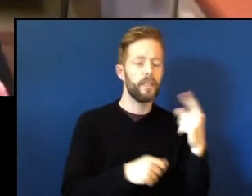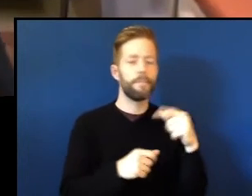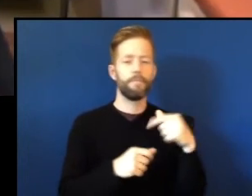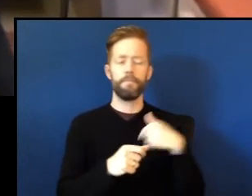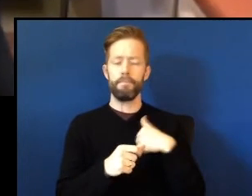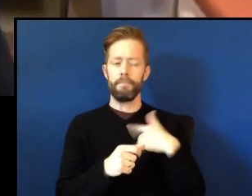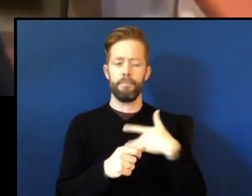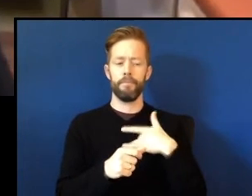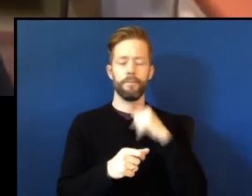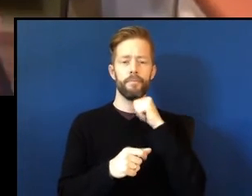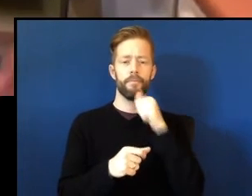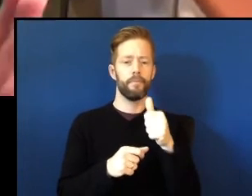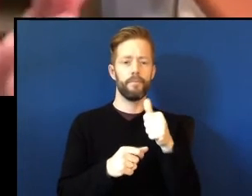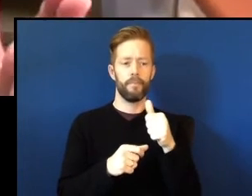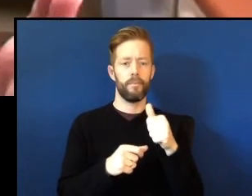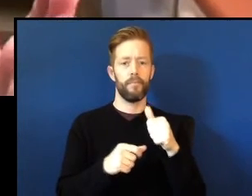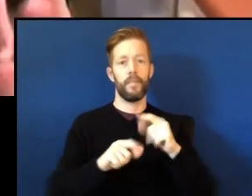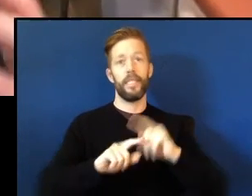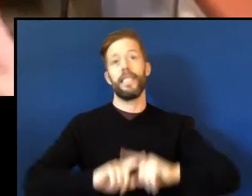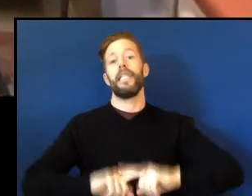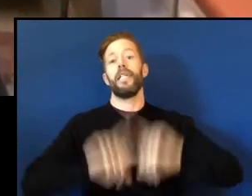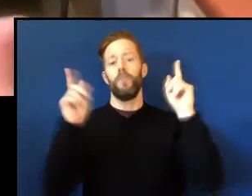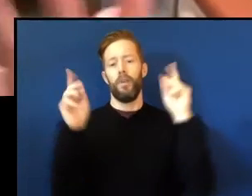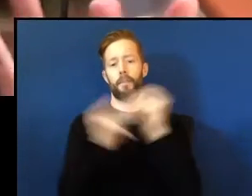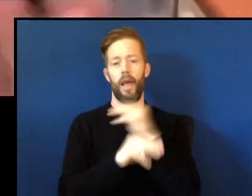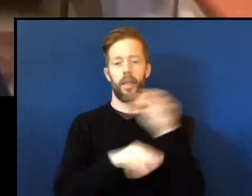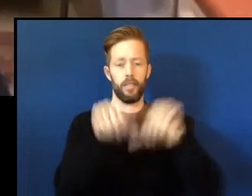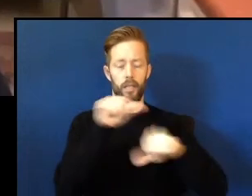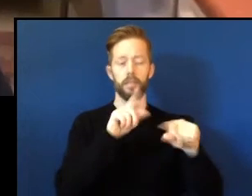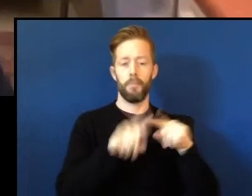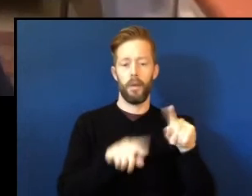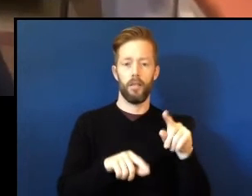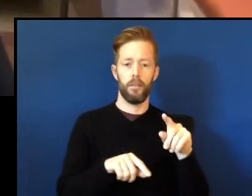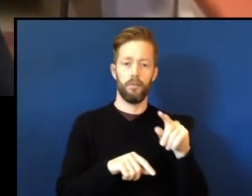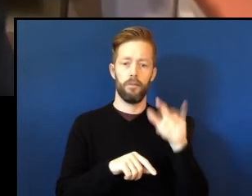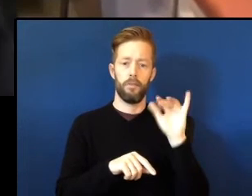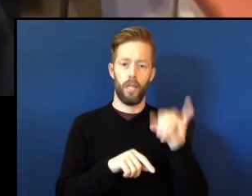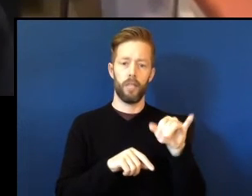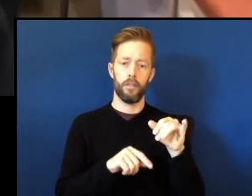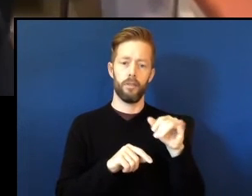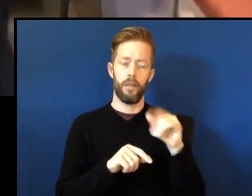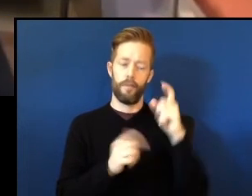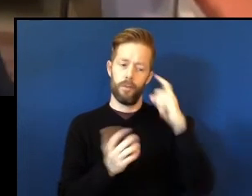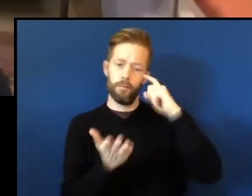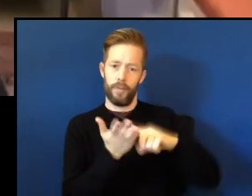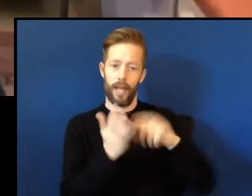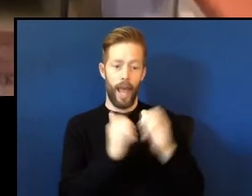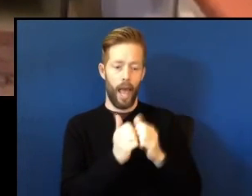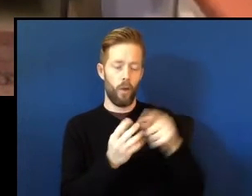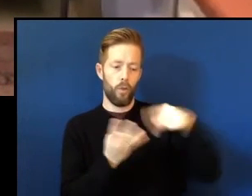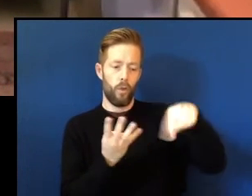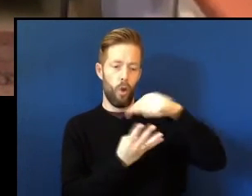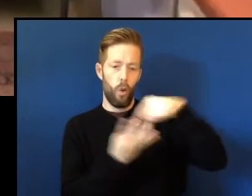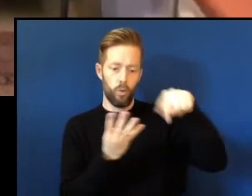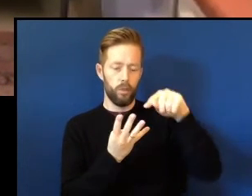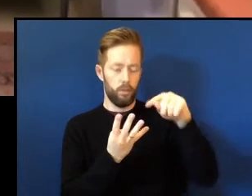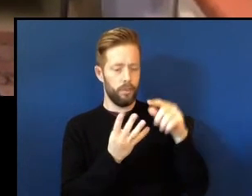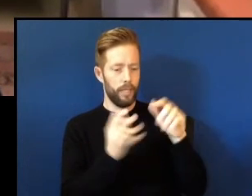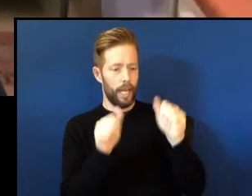necessarily super different from, math and science, except it's appreciating the ways in which those domains are connected and can be connected.